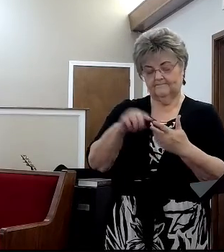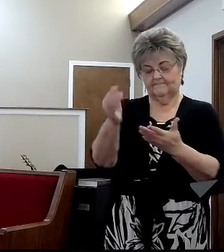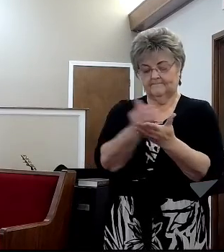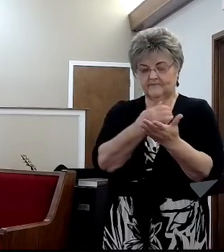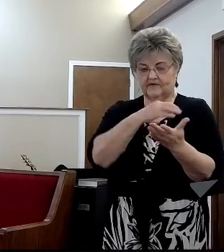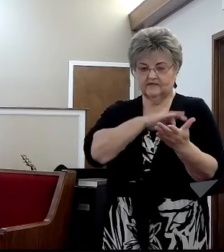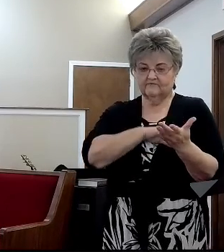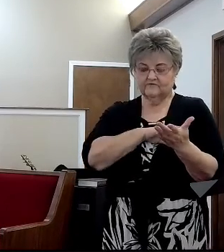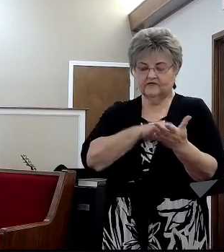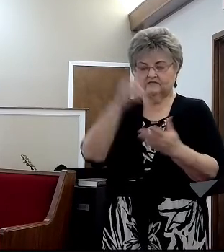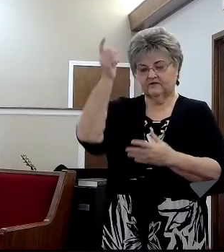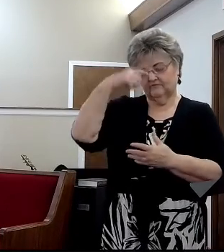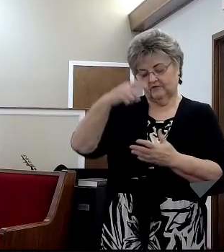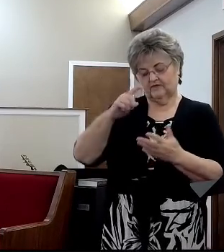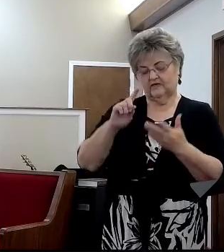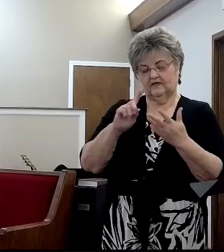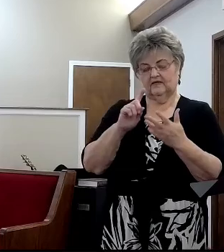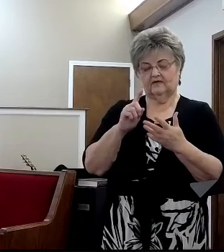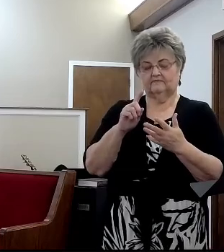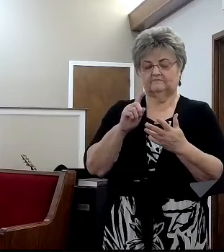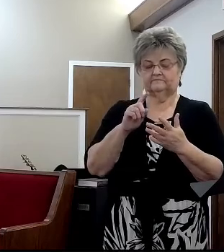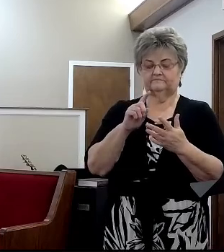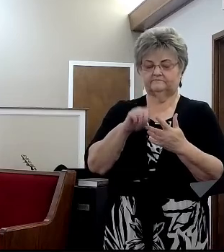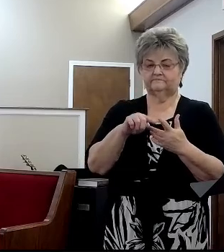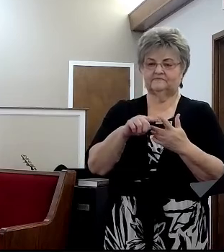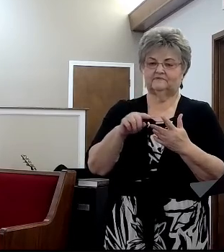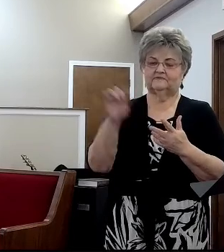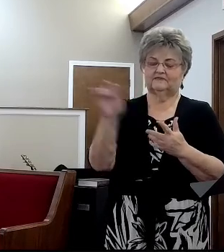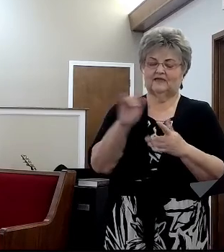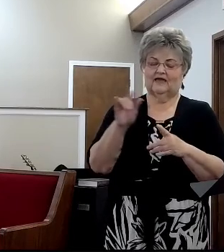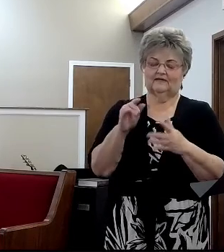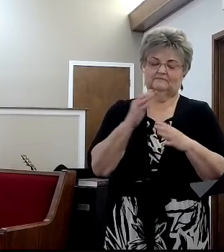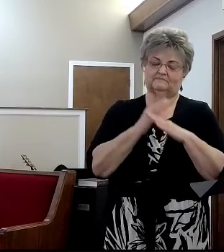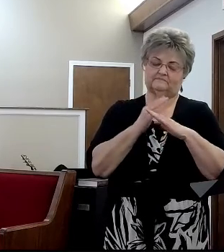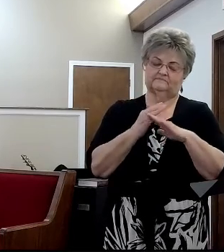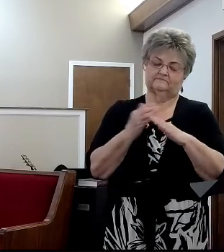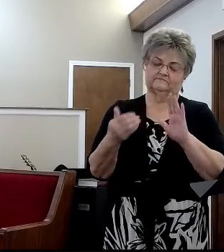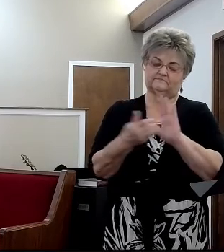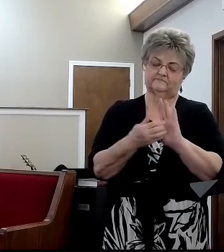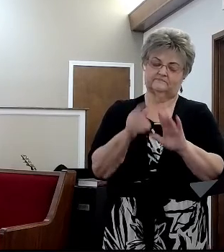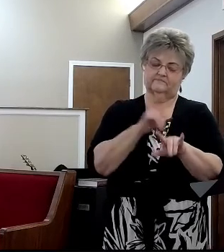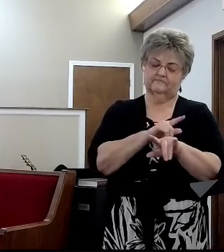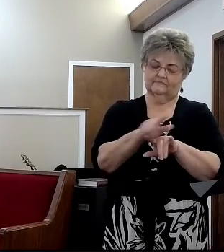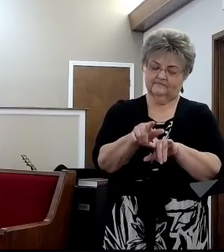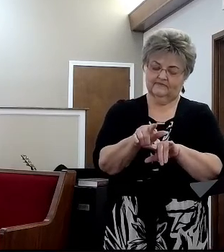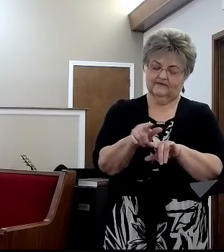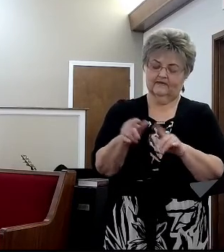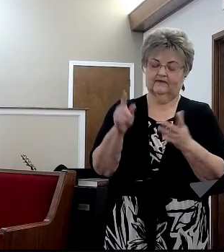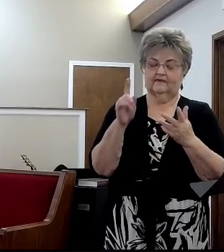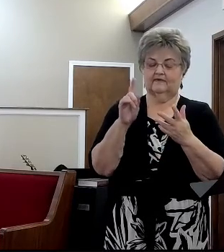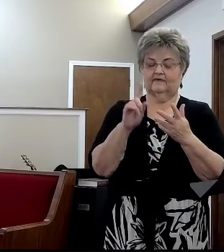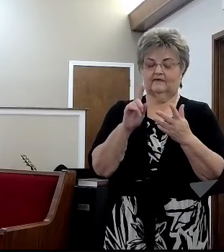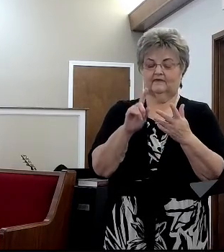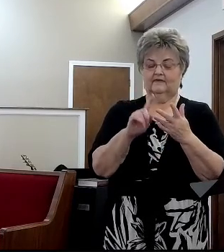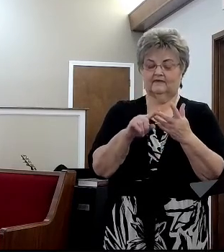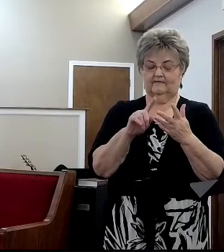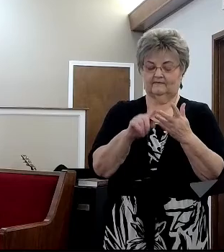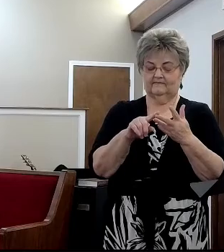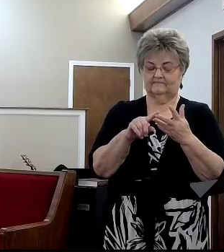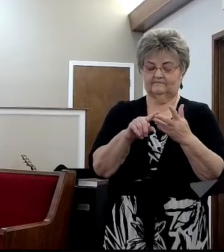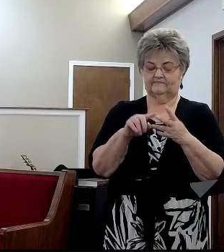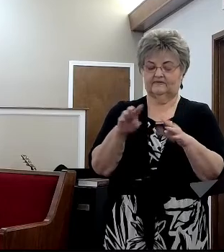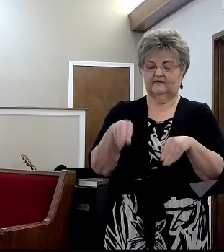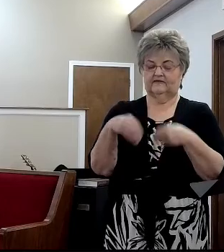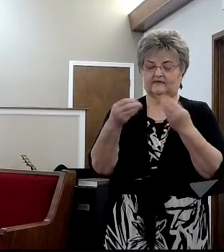went over a few. Wisdom protecting you against deception, wisdom producing a healthy life, promoting financial